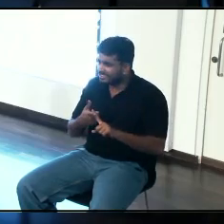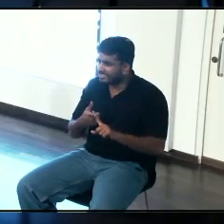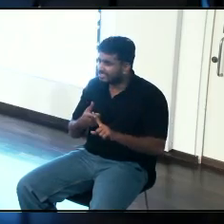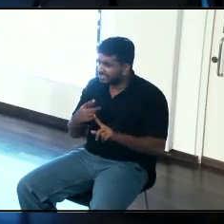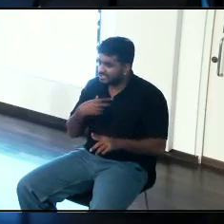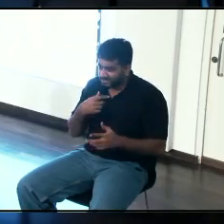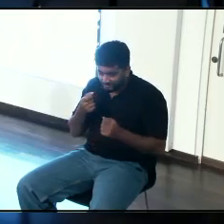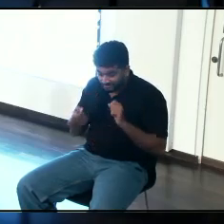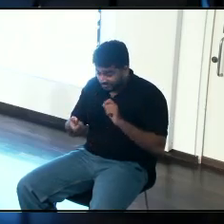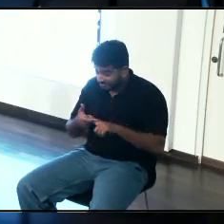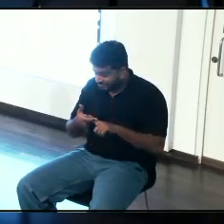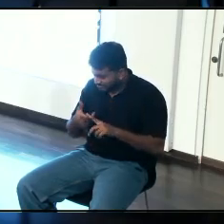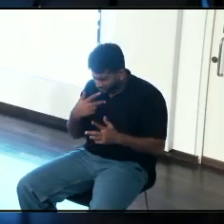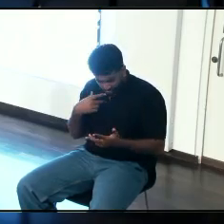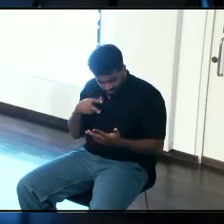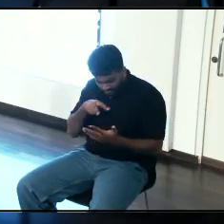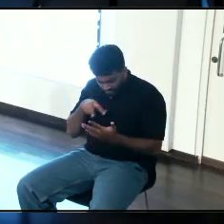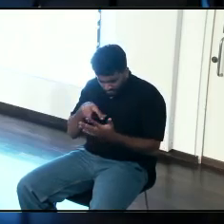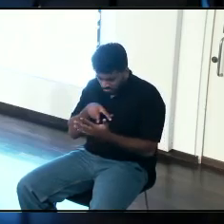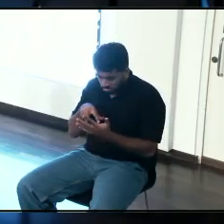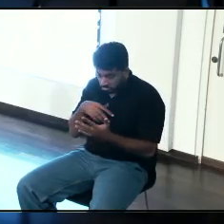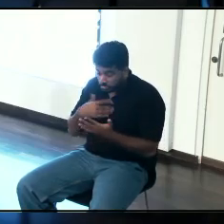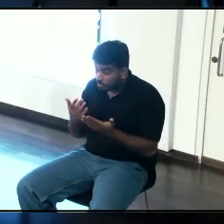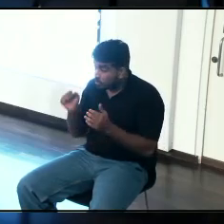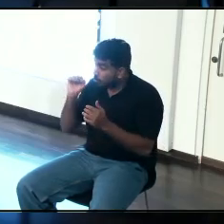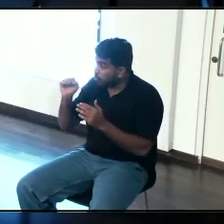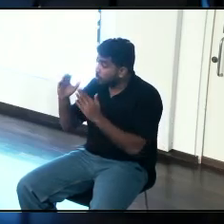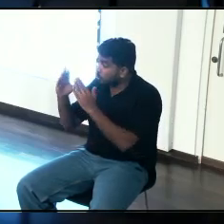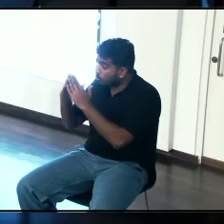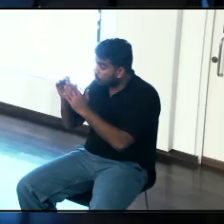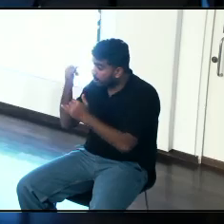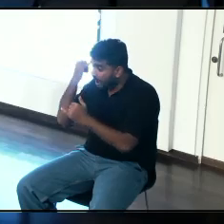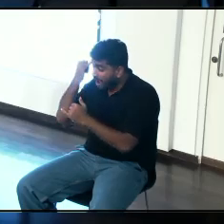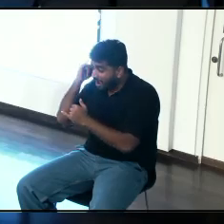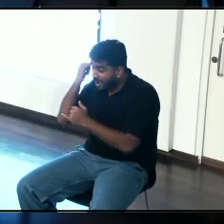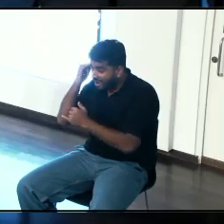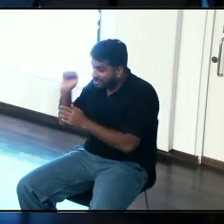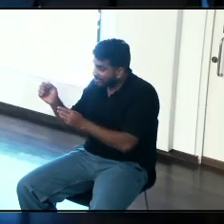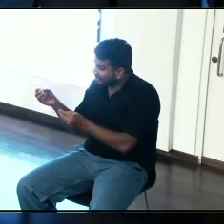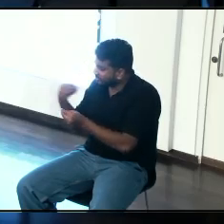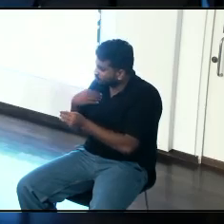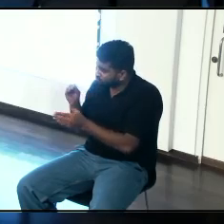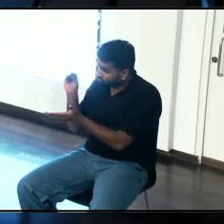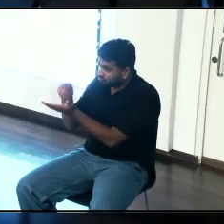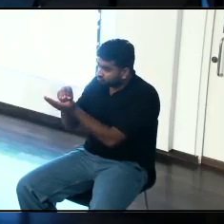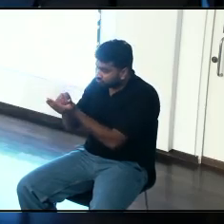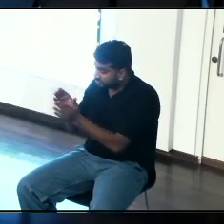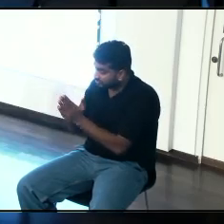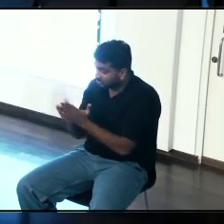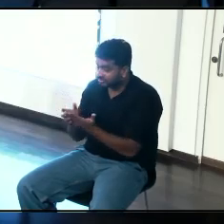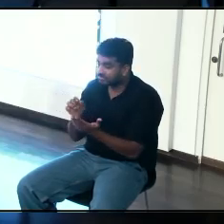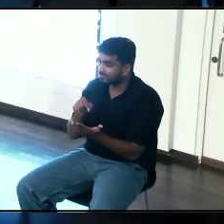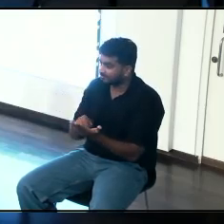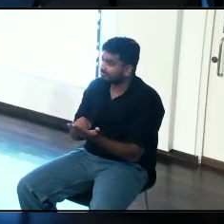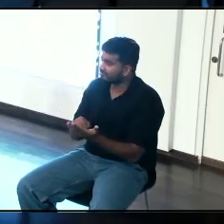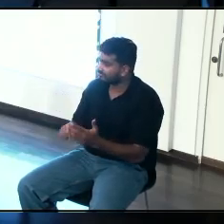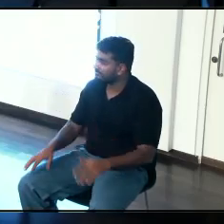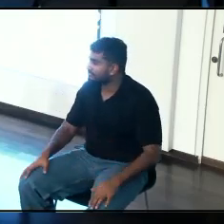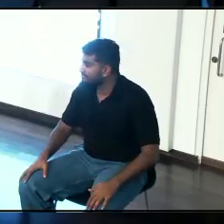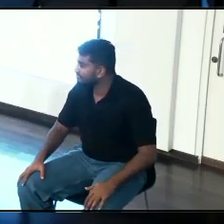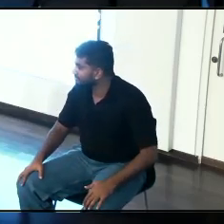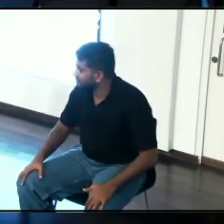referring to previously when I said it was also the homeowners who brought their ideas and their contributions to the book. That's